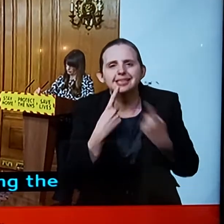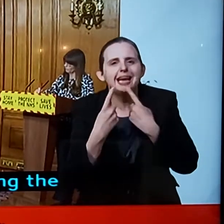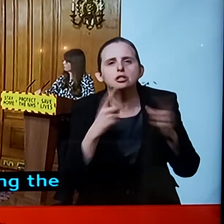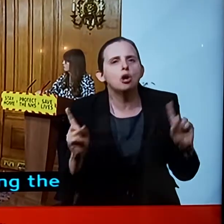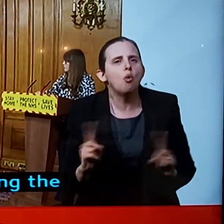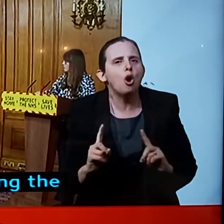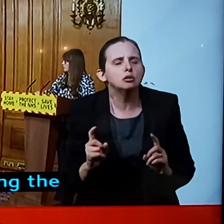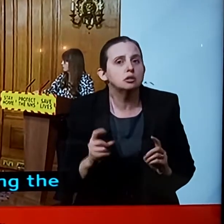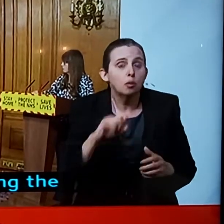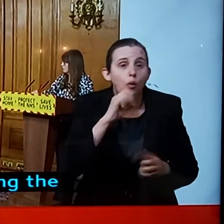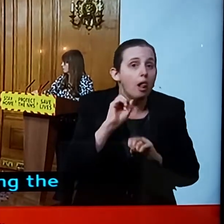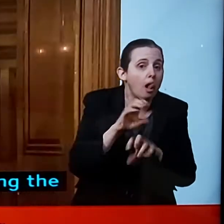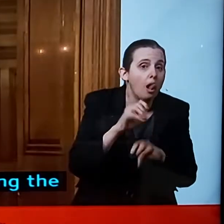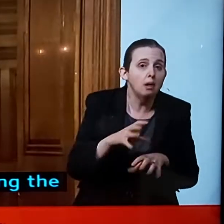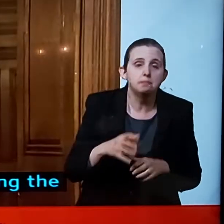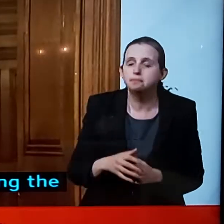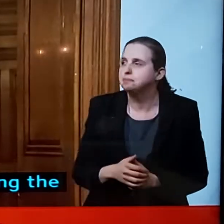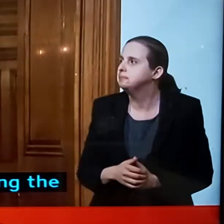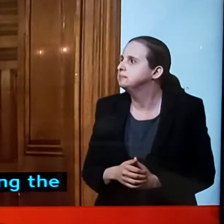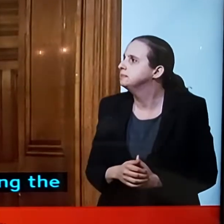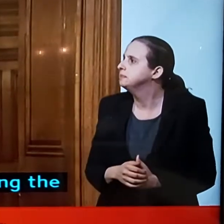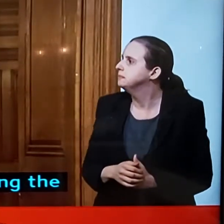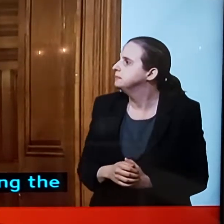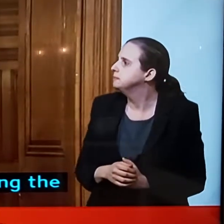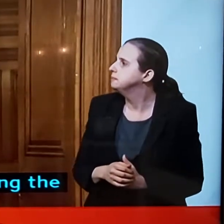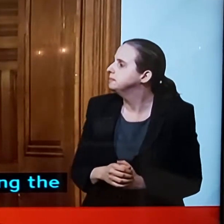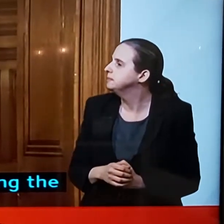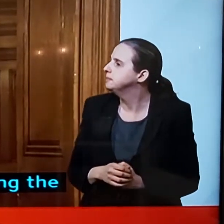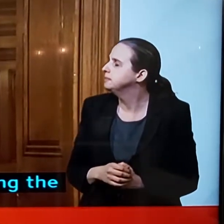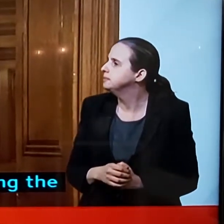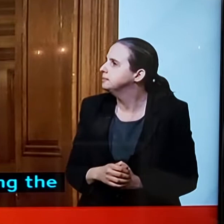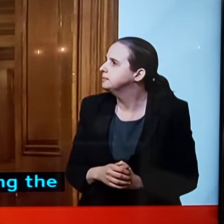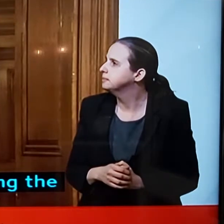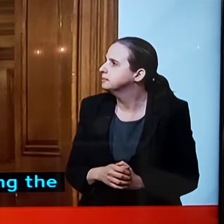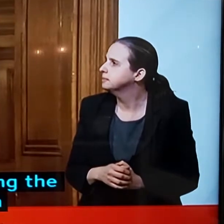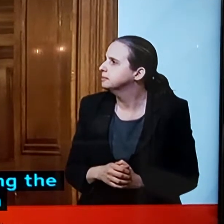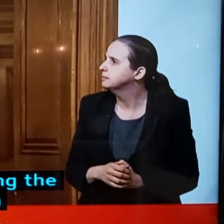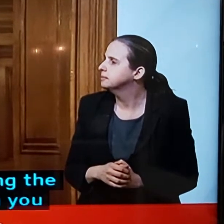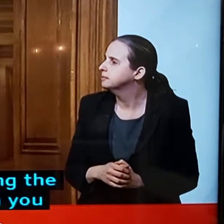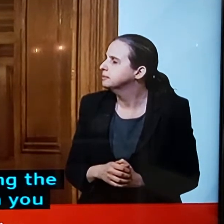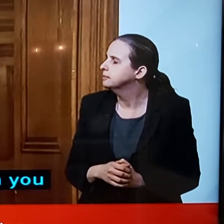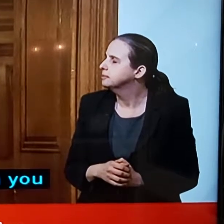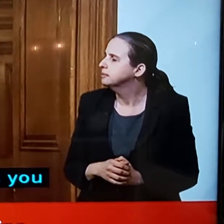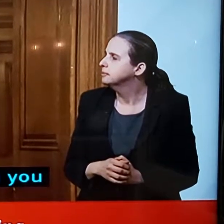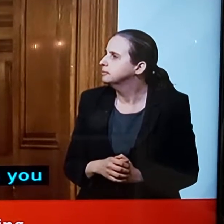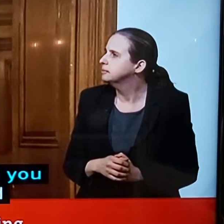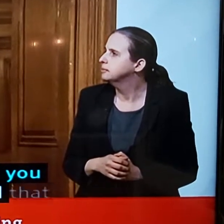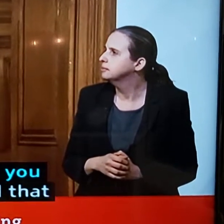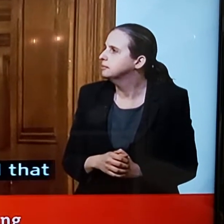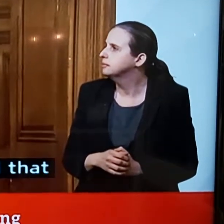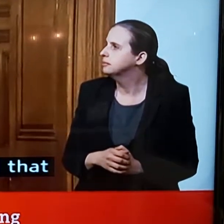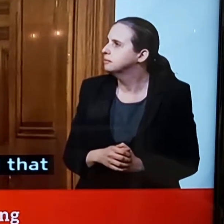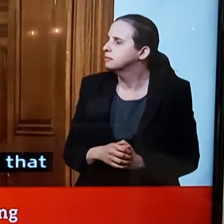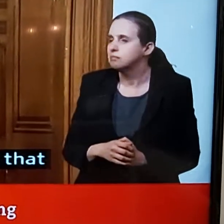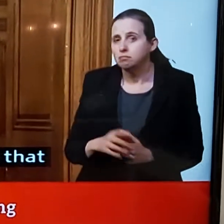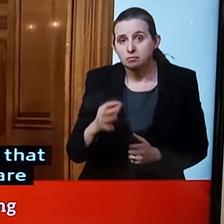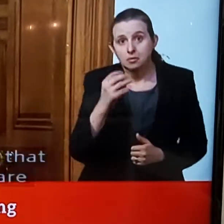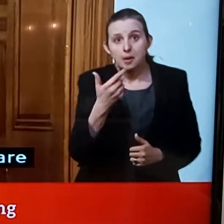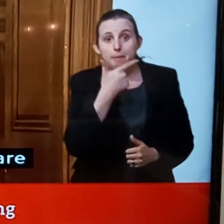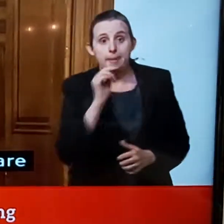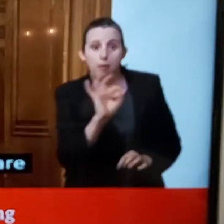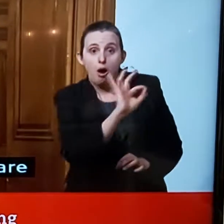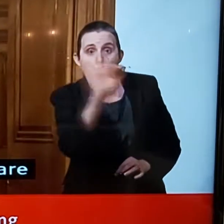That the proportion of people who are invited to come forward who are not taking up that chance is very, very,